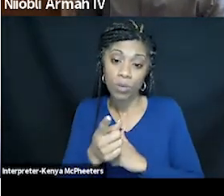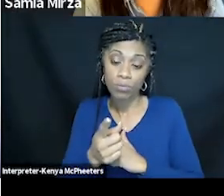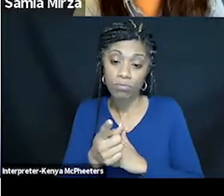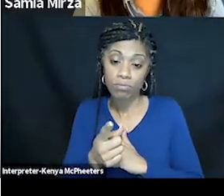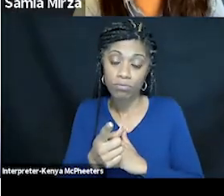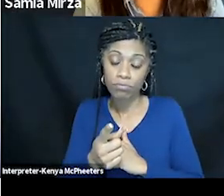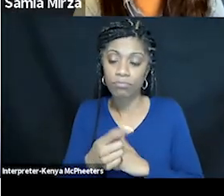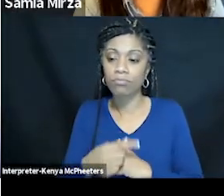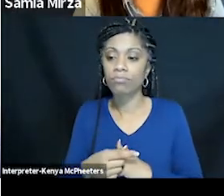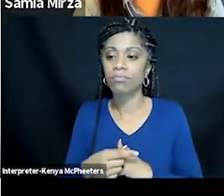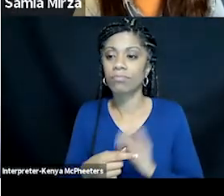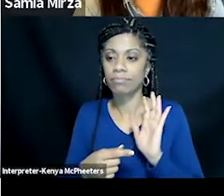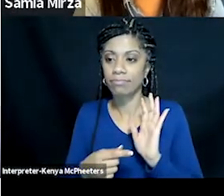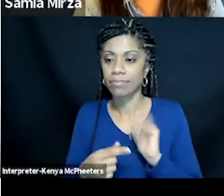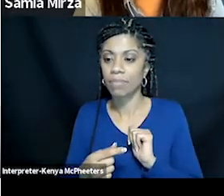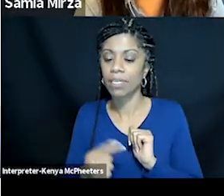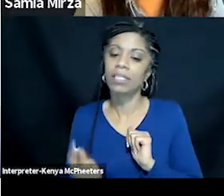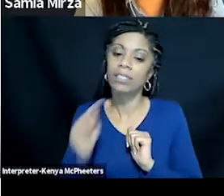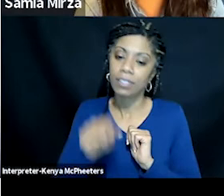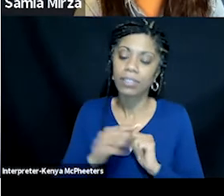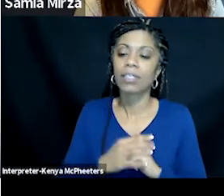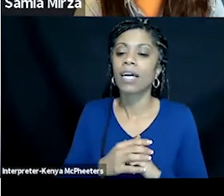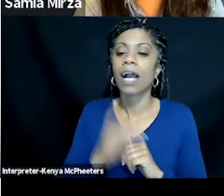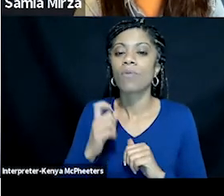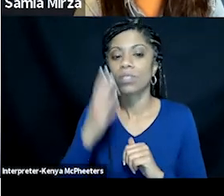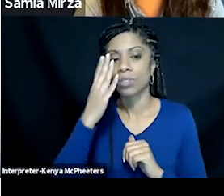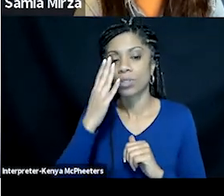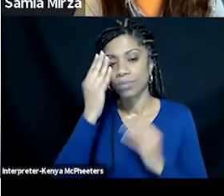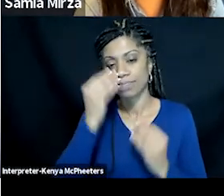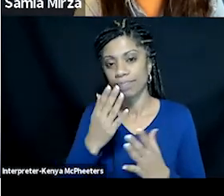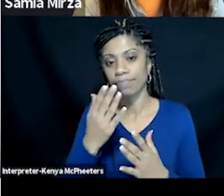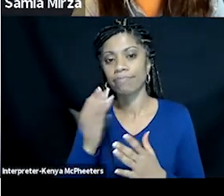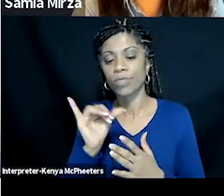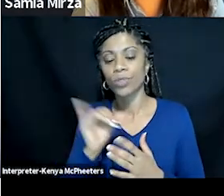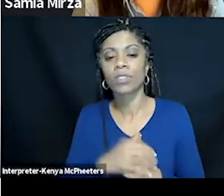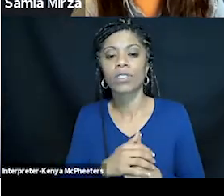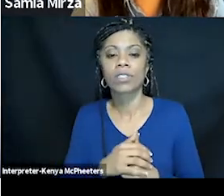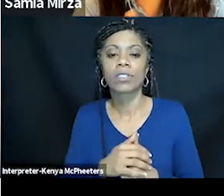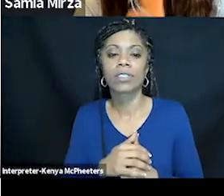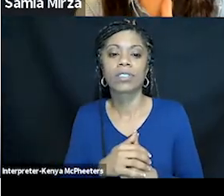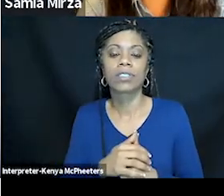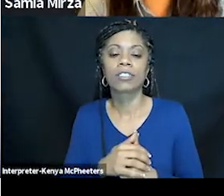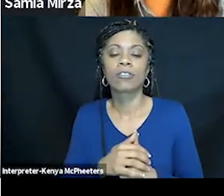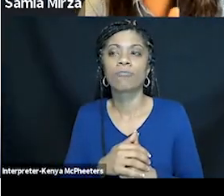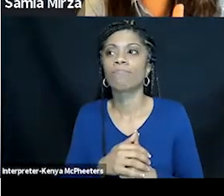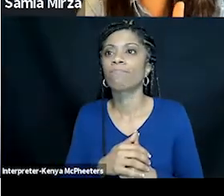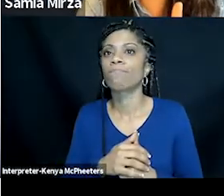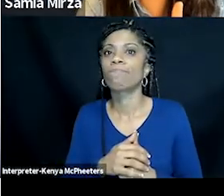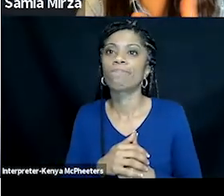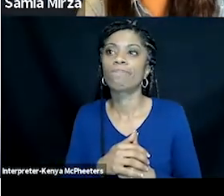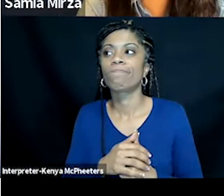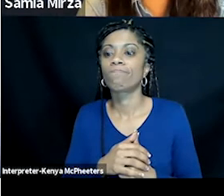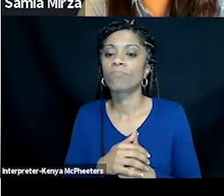Yeah, I actually want to jump in and point out another point on this slide here is around being aware